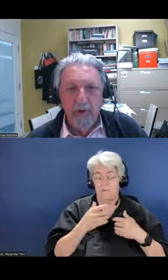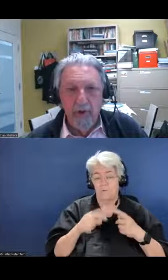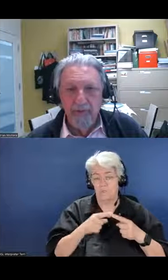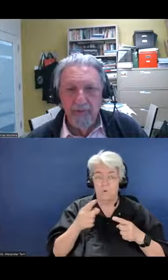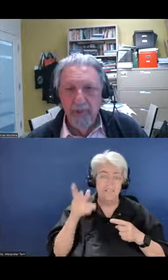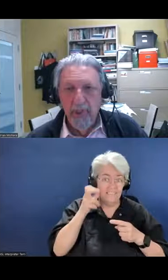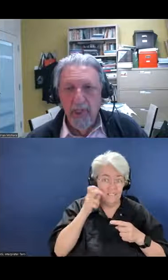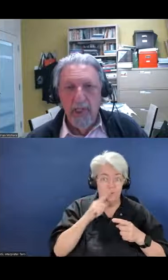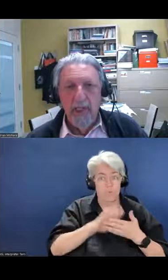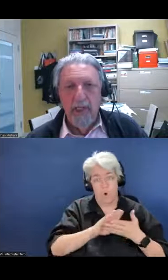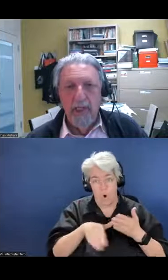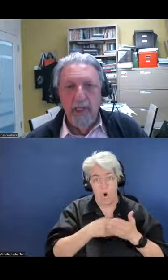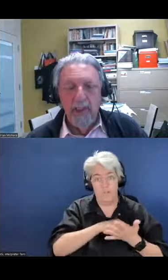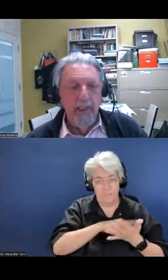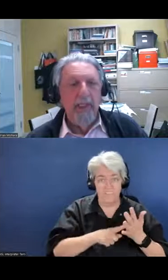these calls.